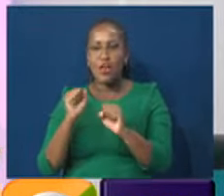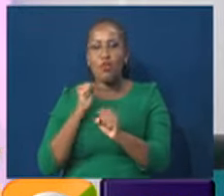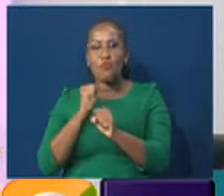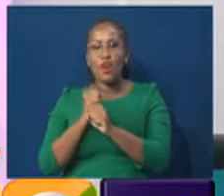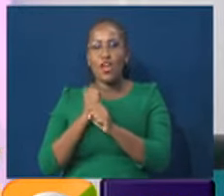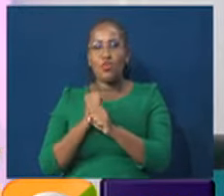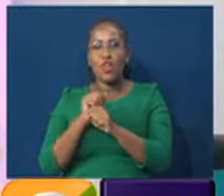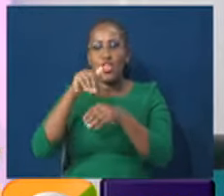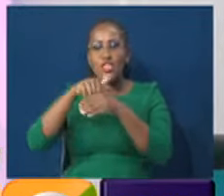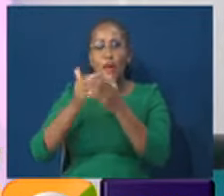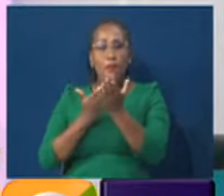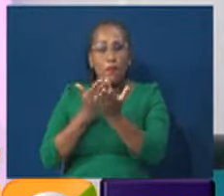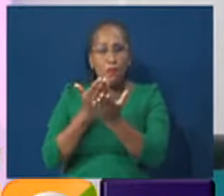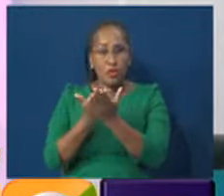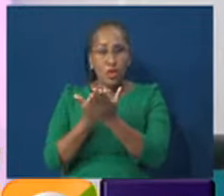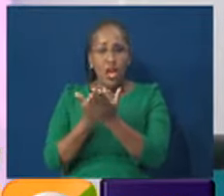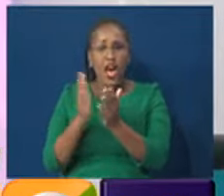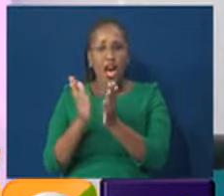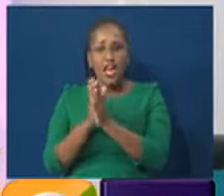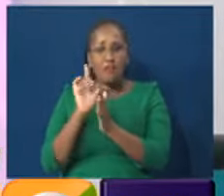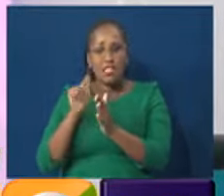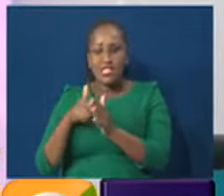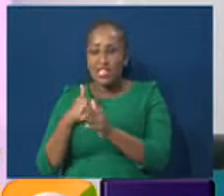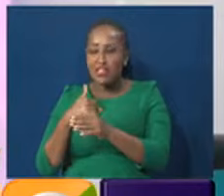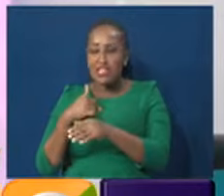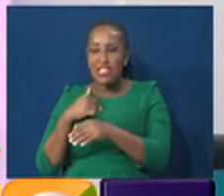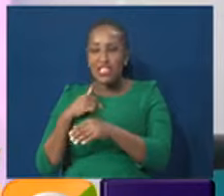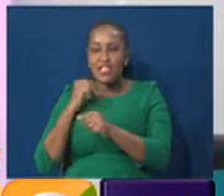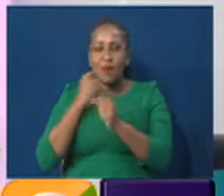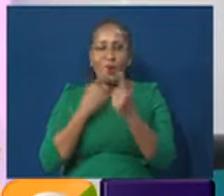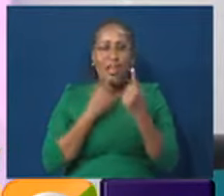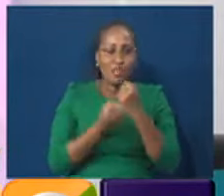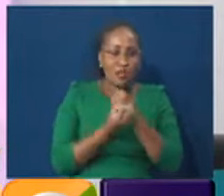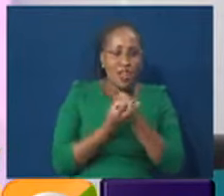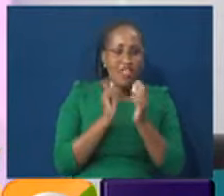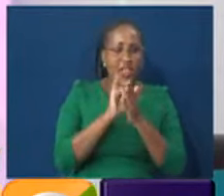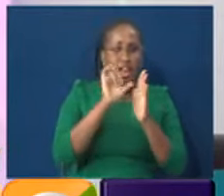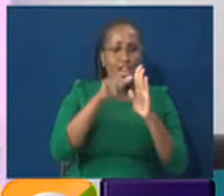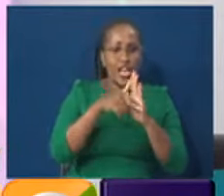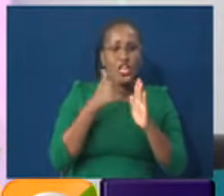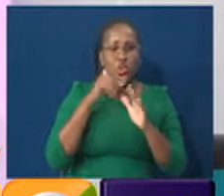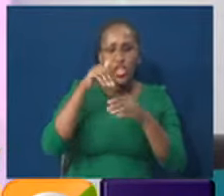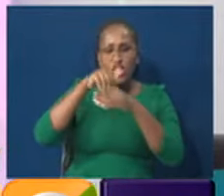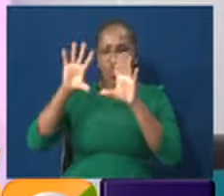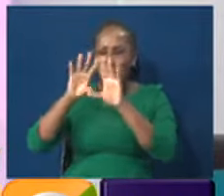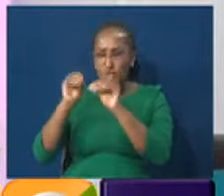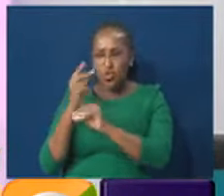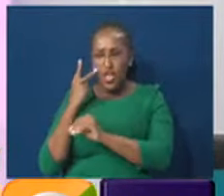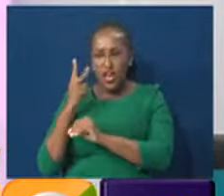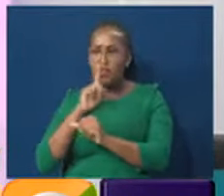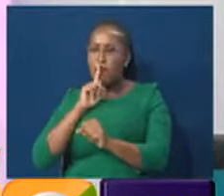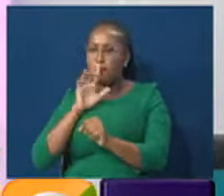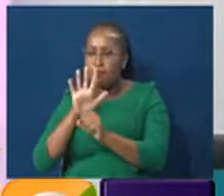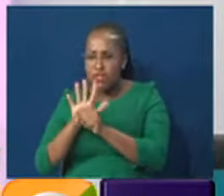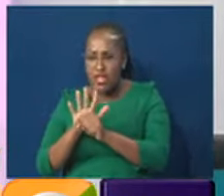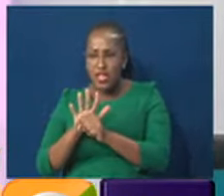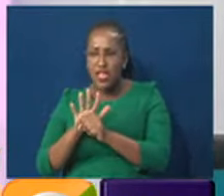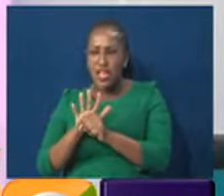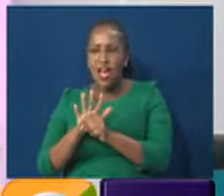legislative proposal. And I could get into that a little bit later. Certainly. So in total, just looking at the promises in the plan, about